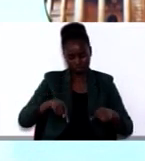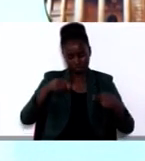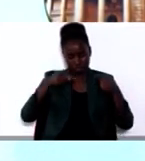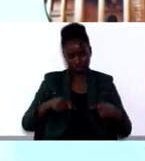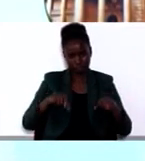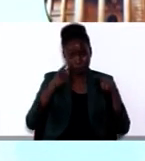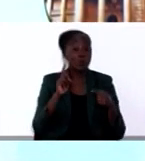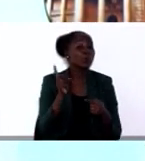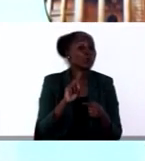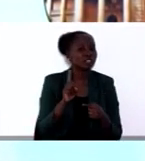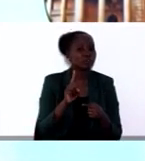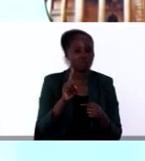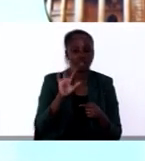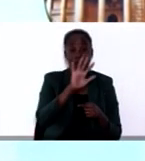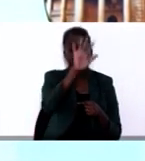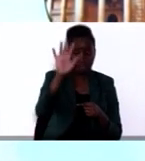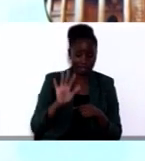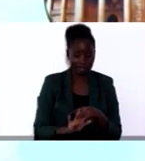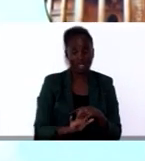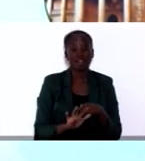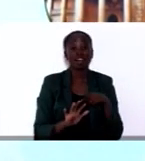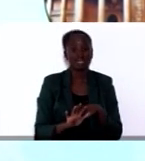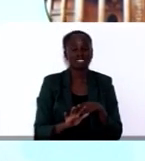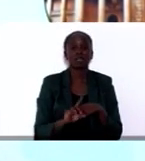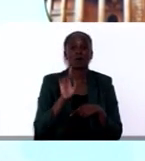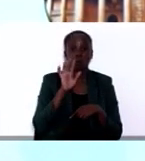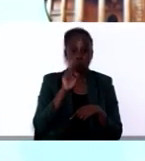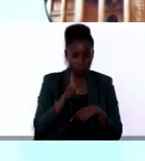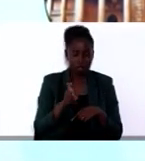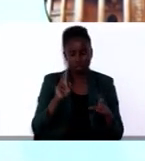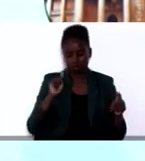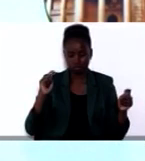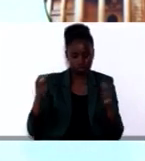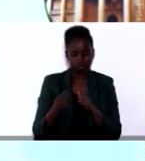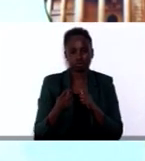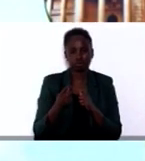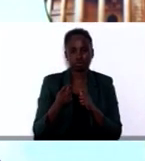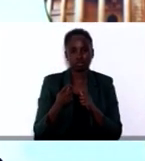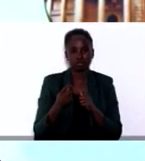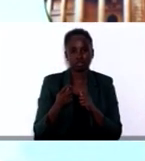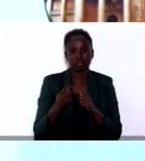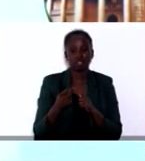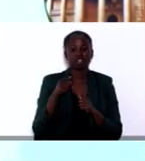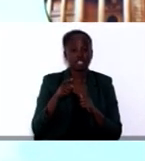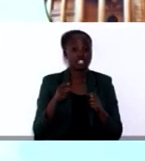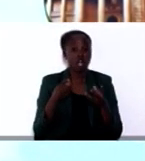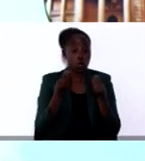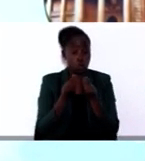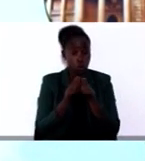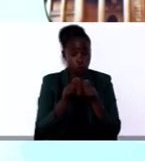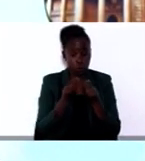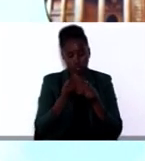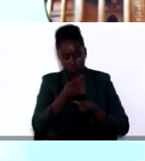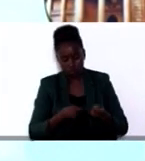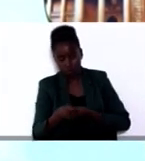the Africa Continental Free Trade Area will reignite industrialization, boost inter-Africa trade, and